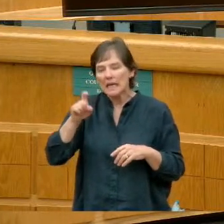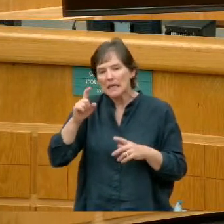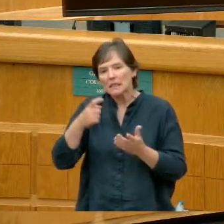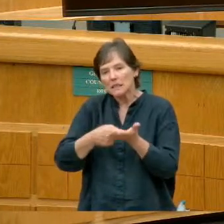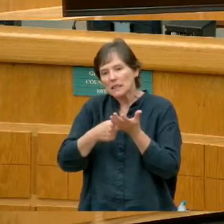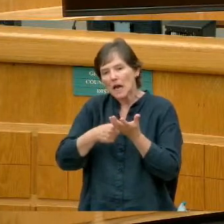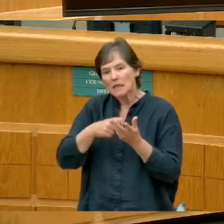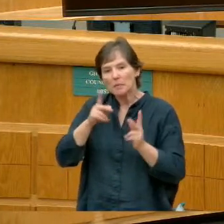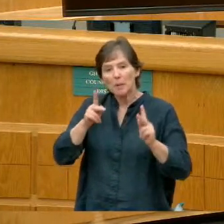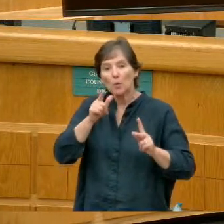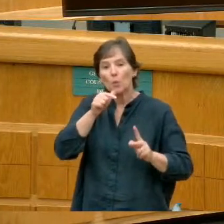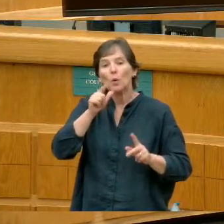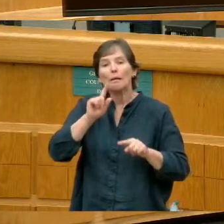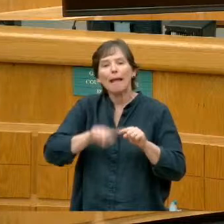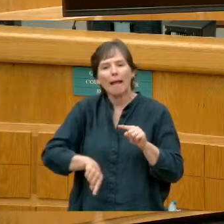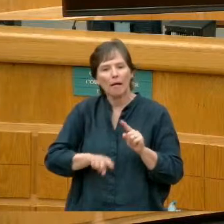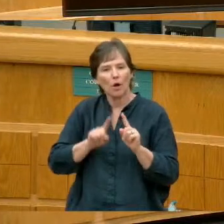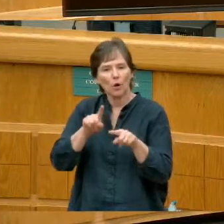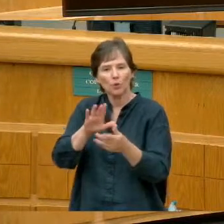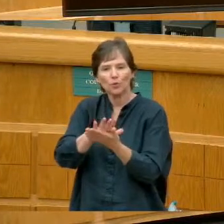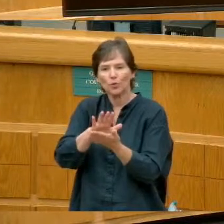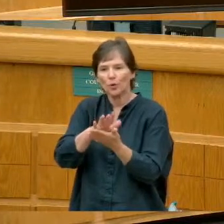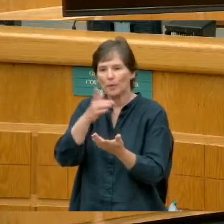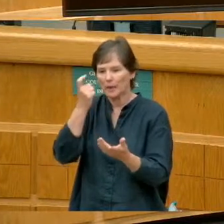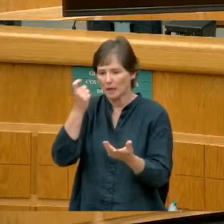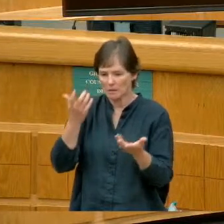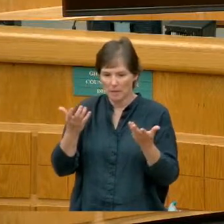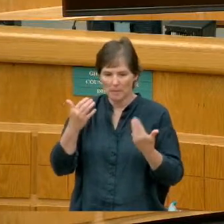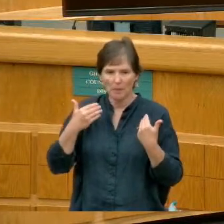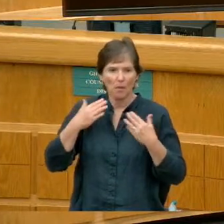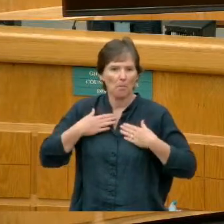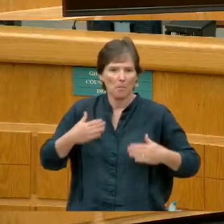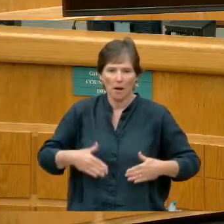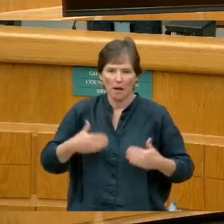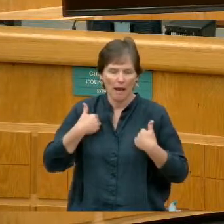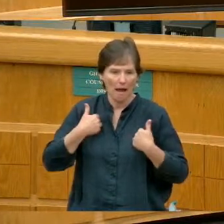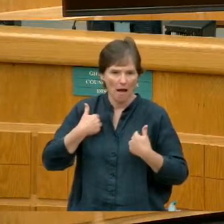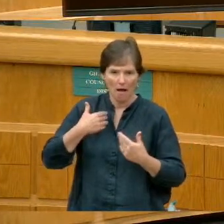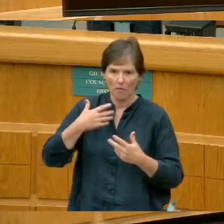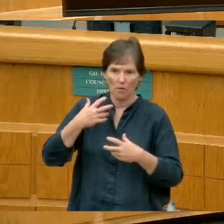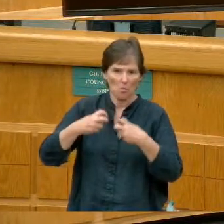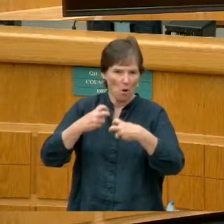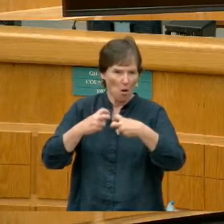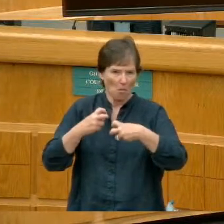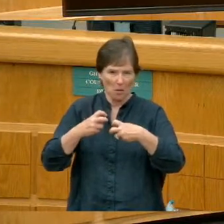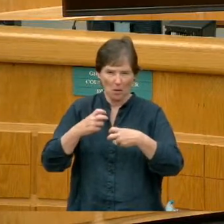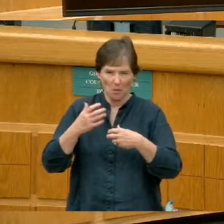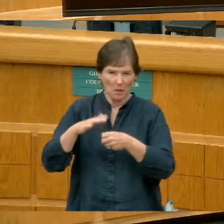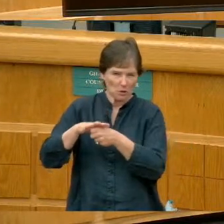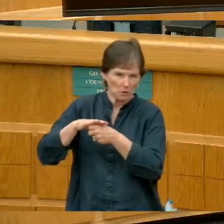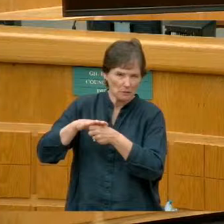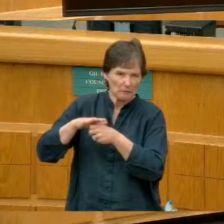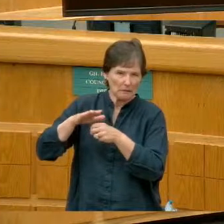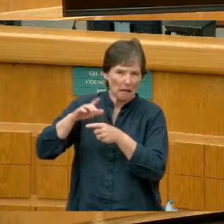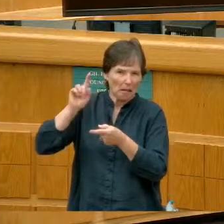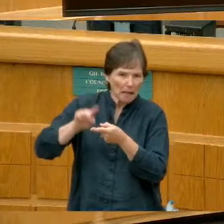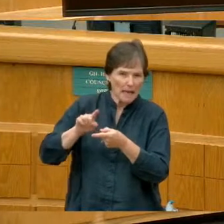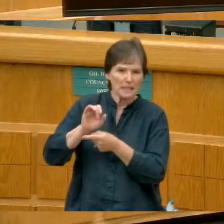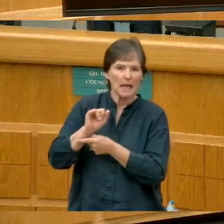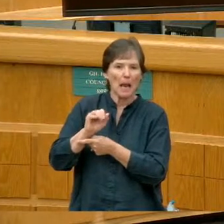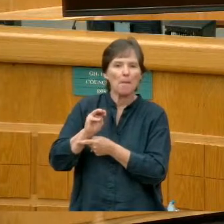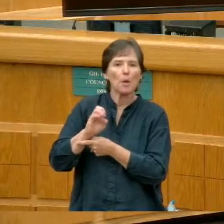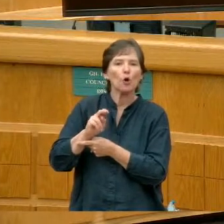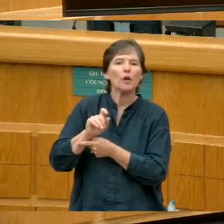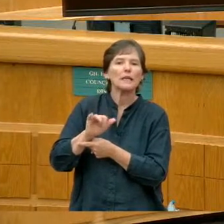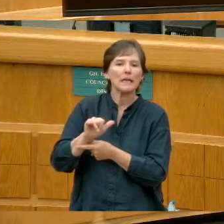this time because they have some sort of a compromised, a body and some immunosuppression that would need, so there needs to